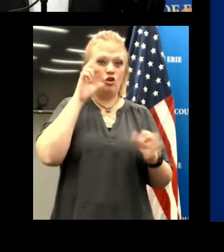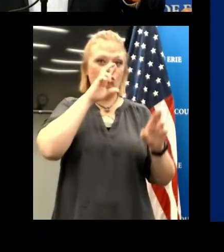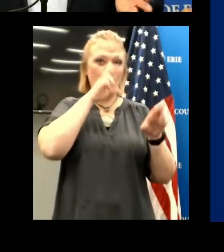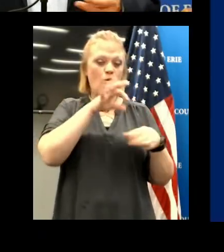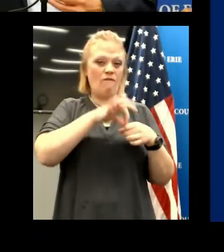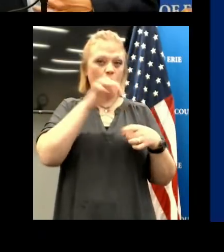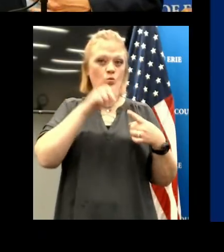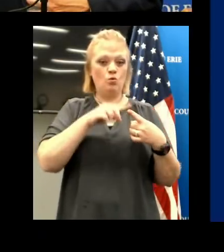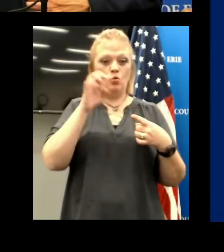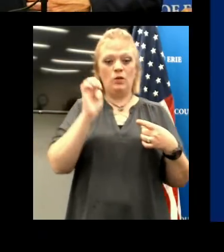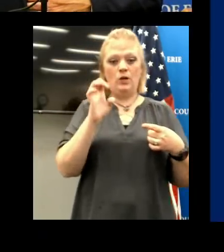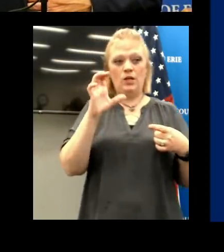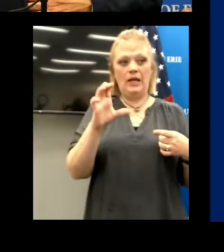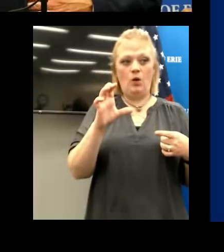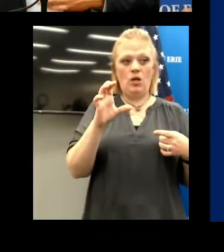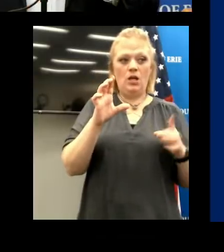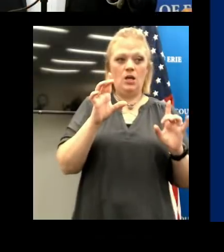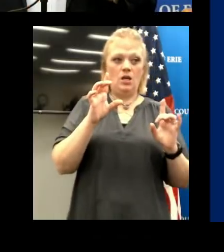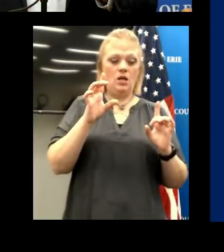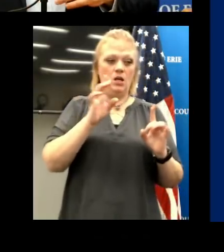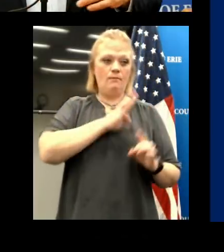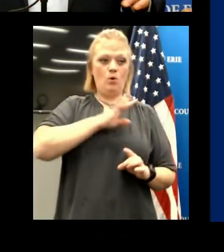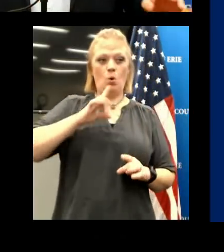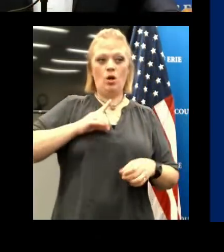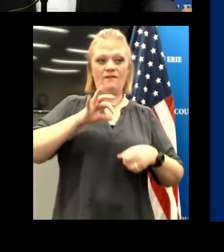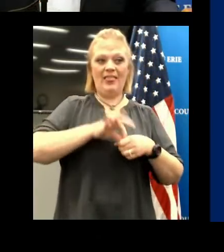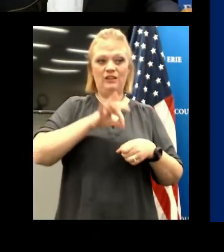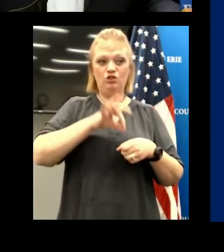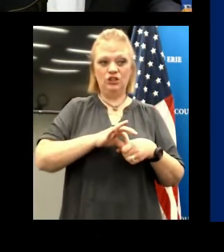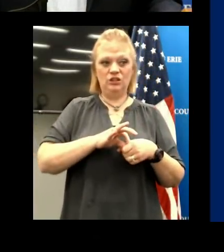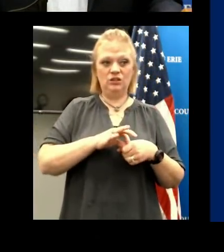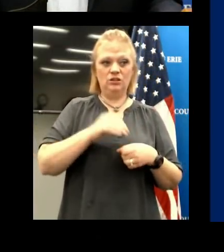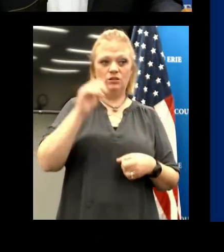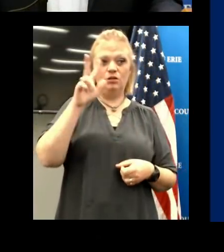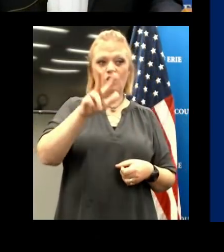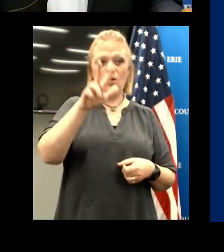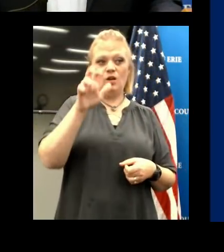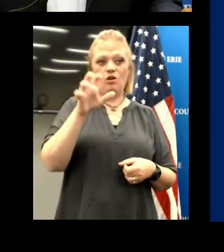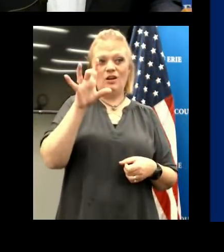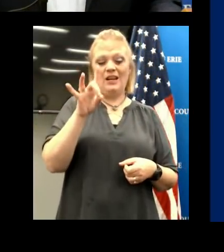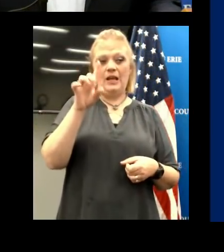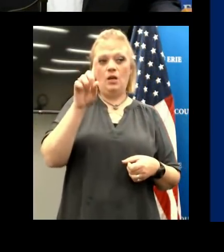Erie County Department of our Board of Elections, there were